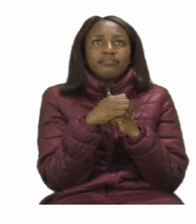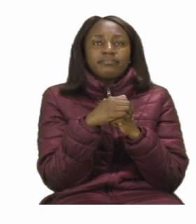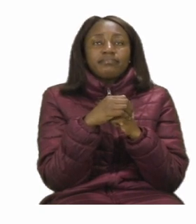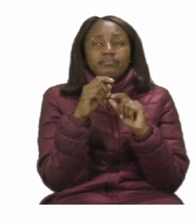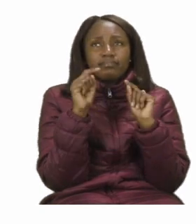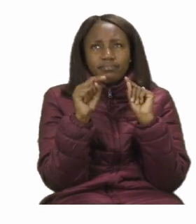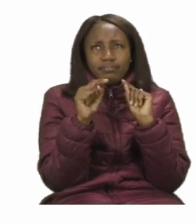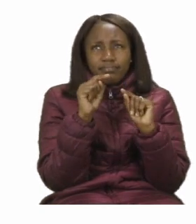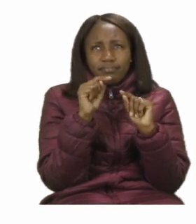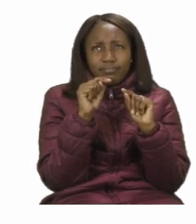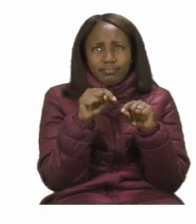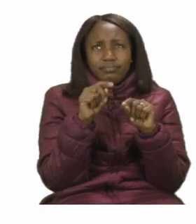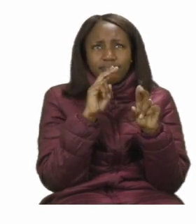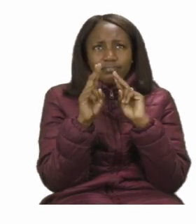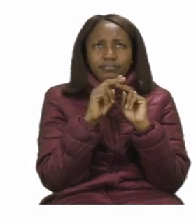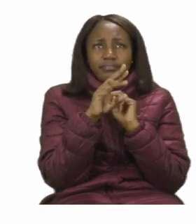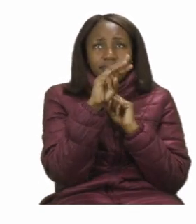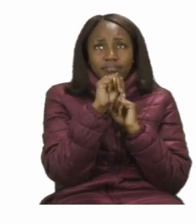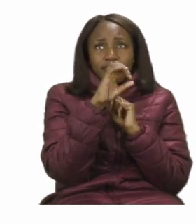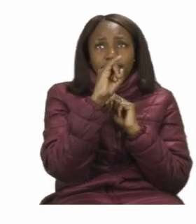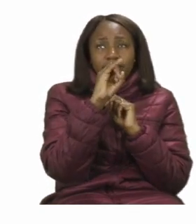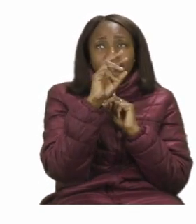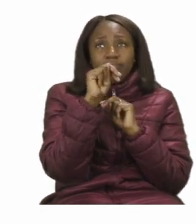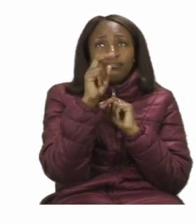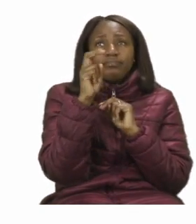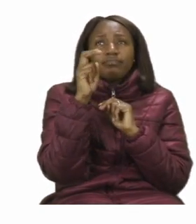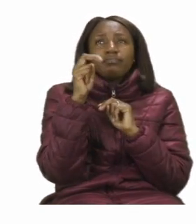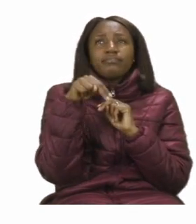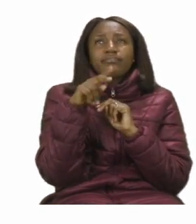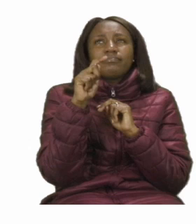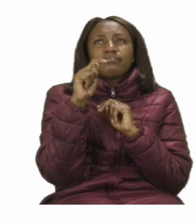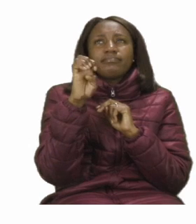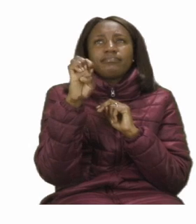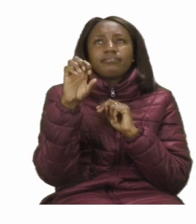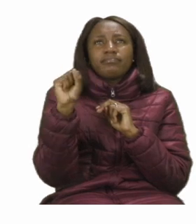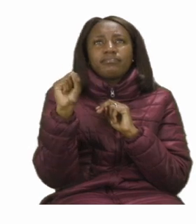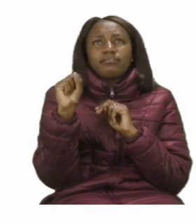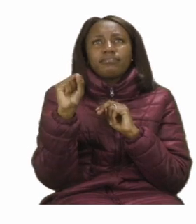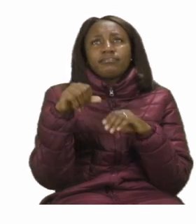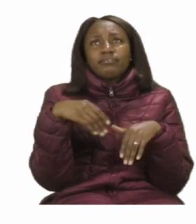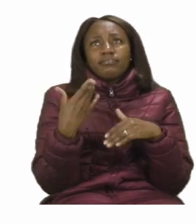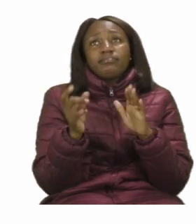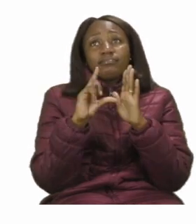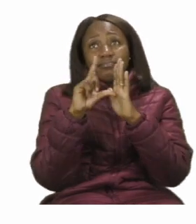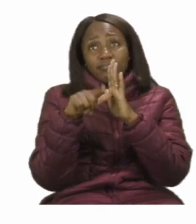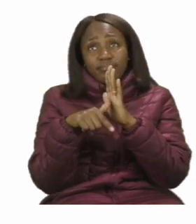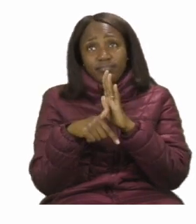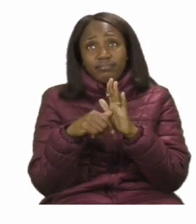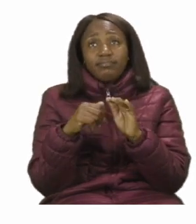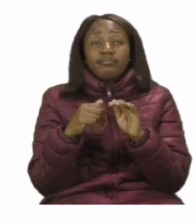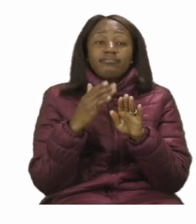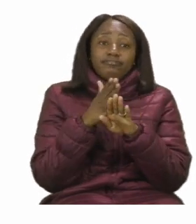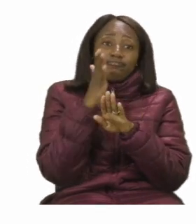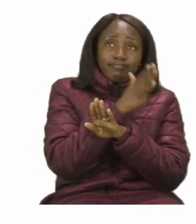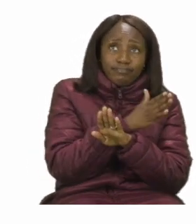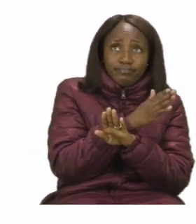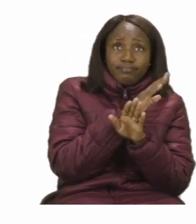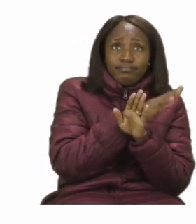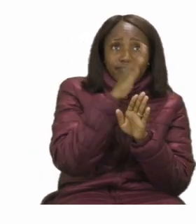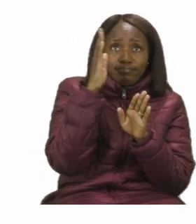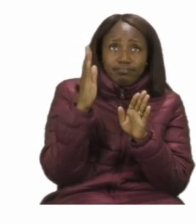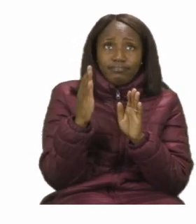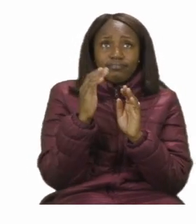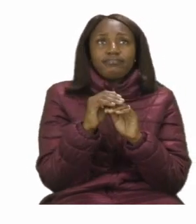minutes or hours before and after. Okay, so I put